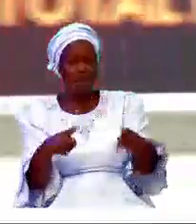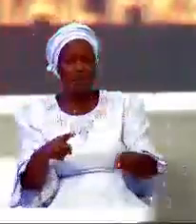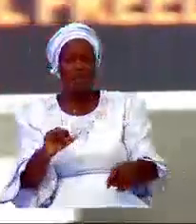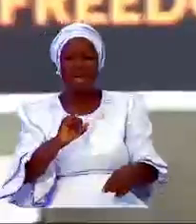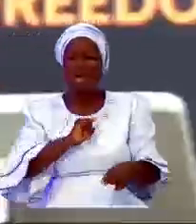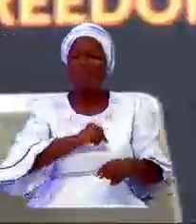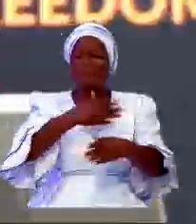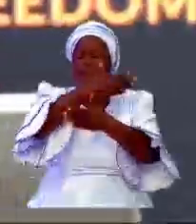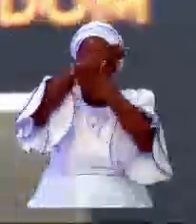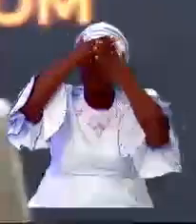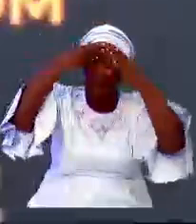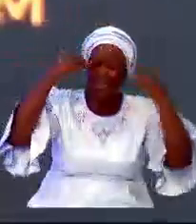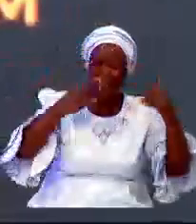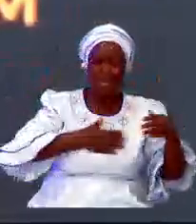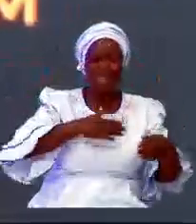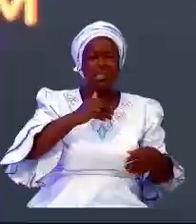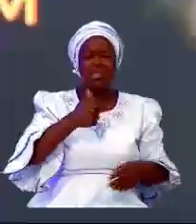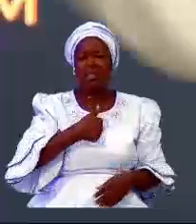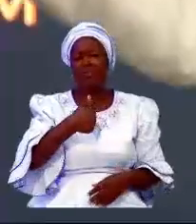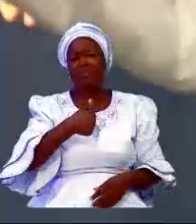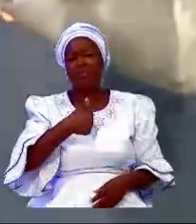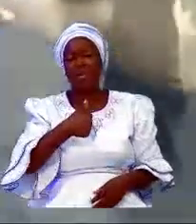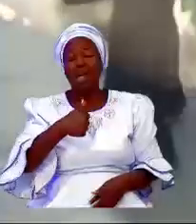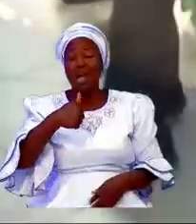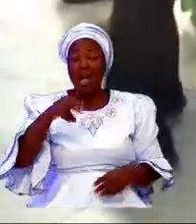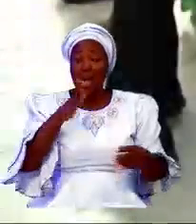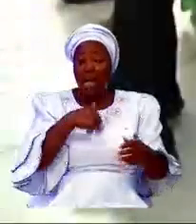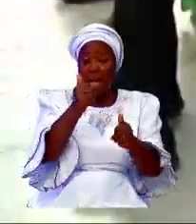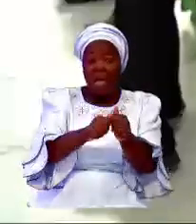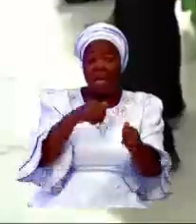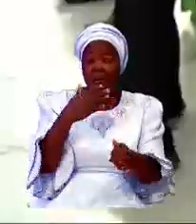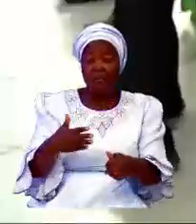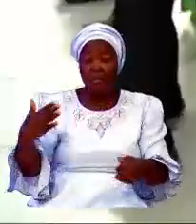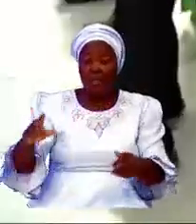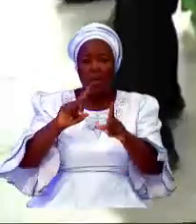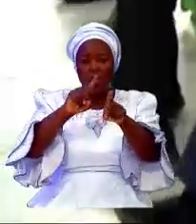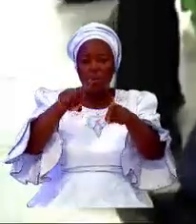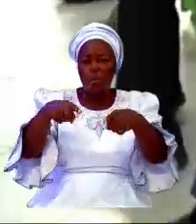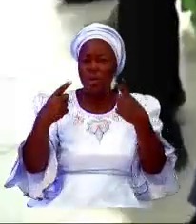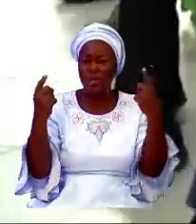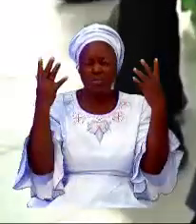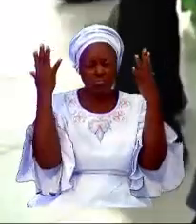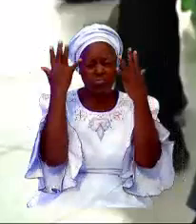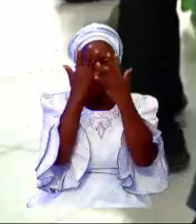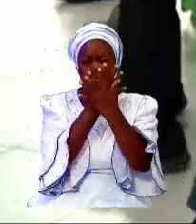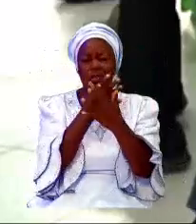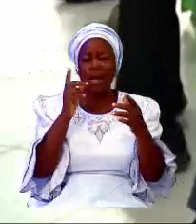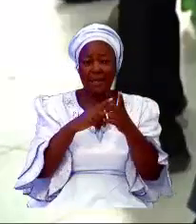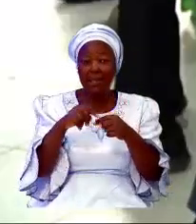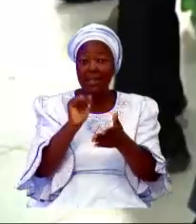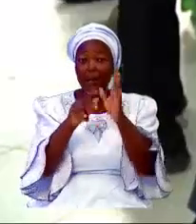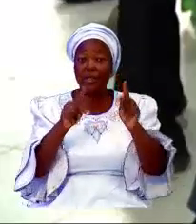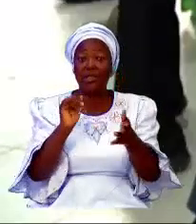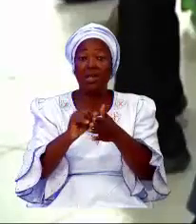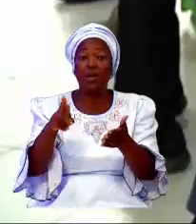and behold, I lost myself. I forgot myself.